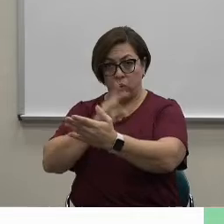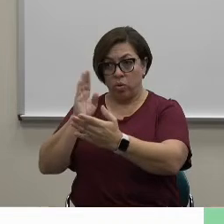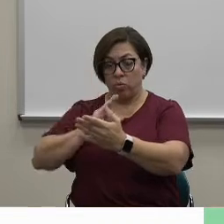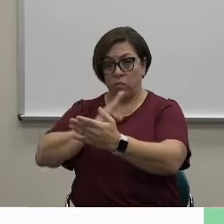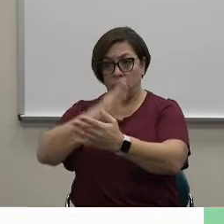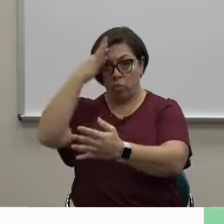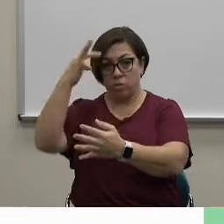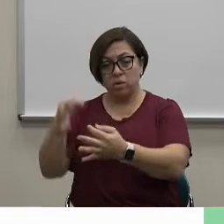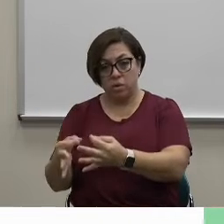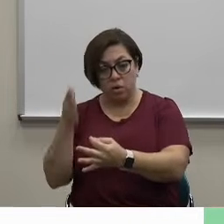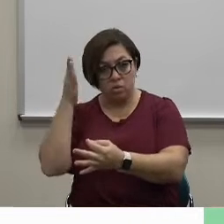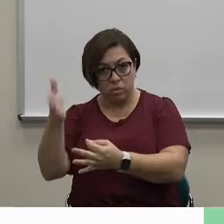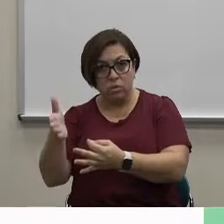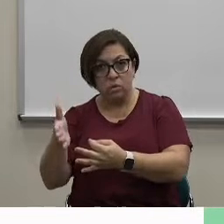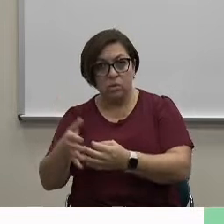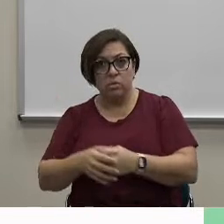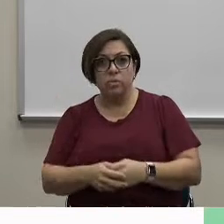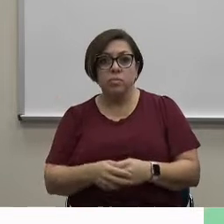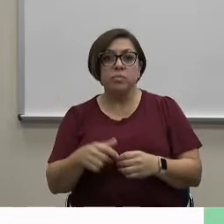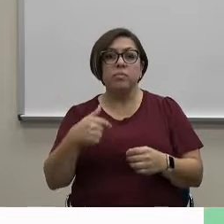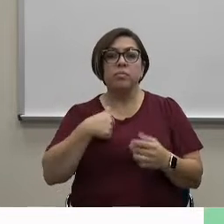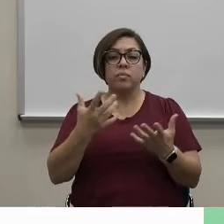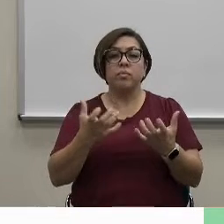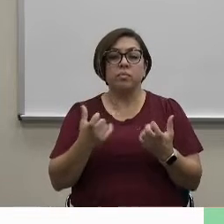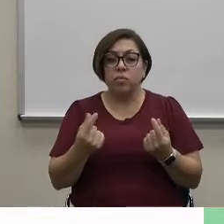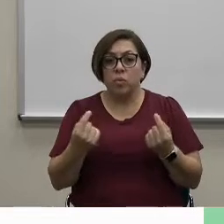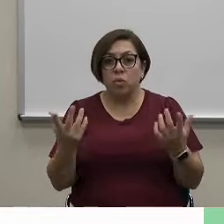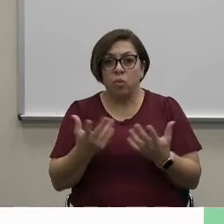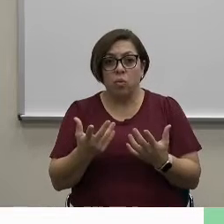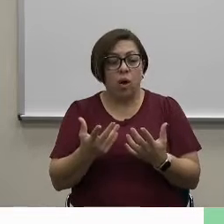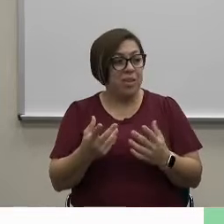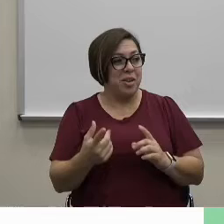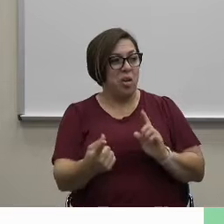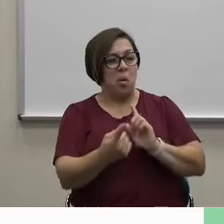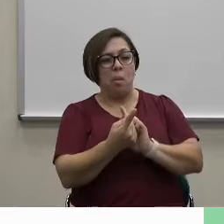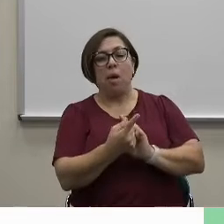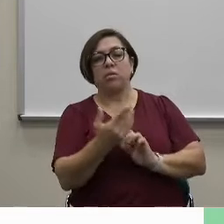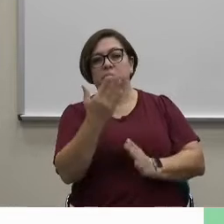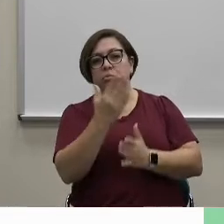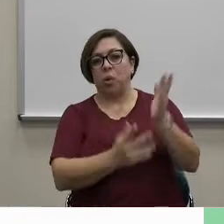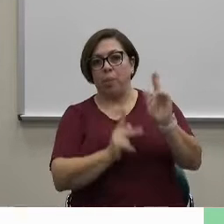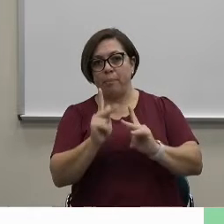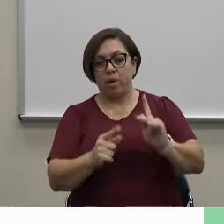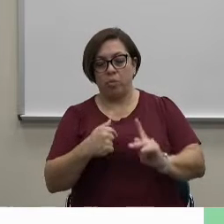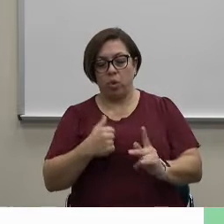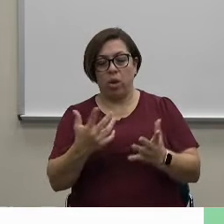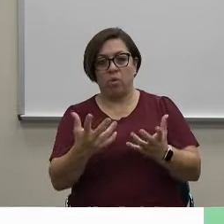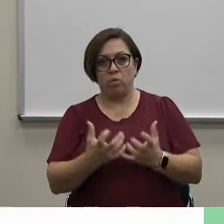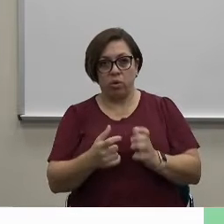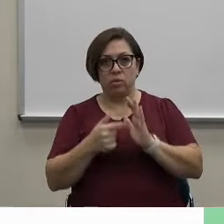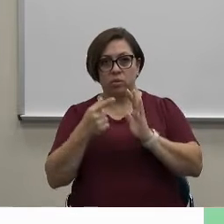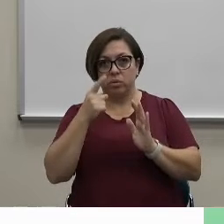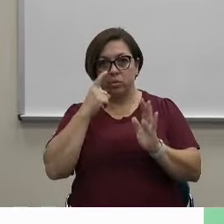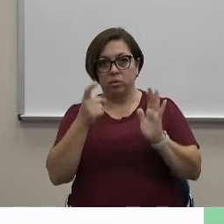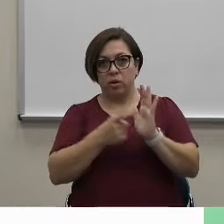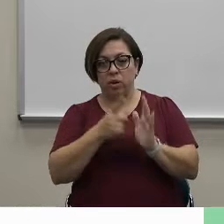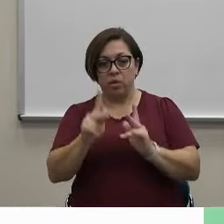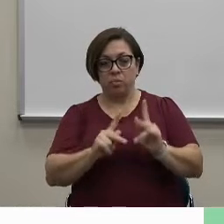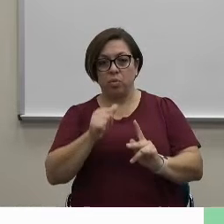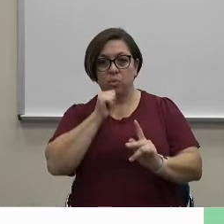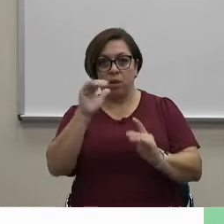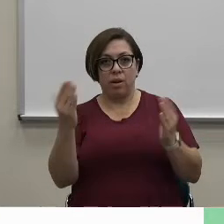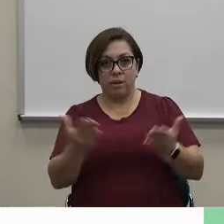ultimate decisions. And so I would like to, although you got to meet some of the folks here tonight, I would certainly like to recognize some of the folks who couldn't be with